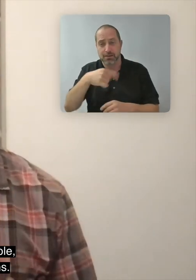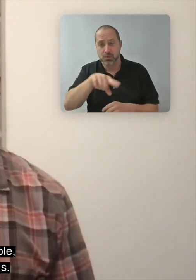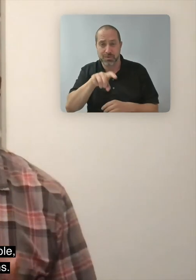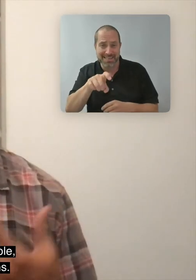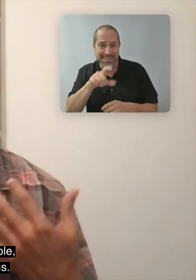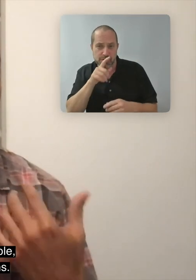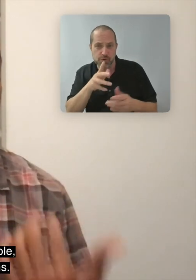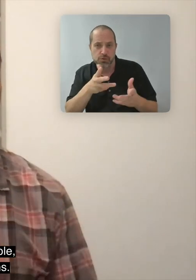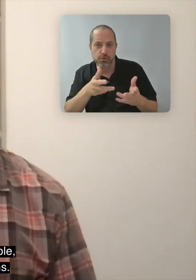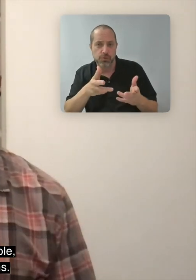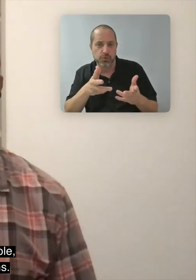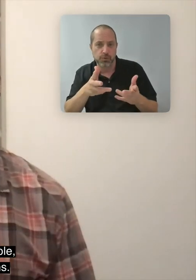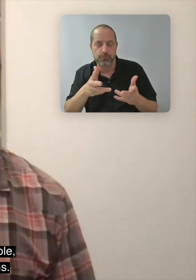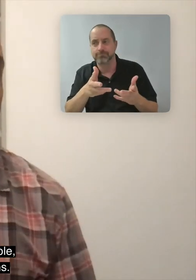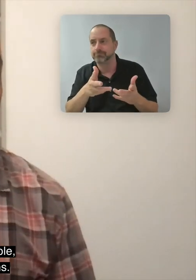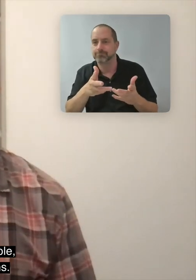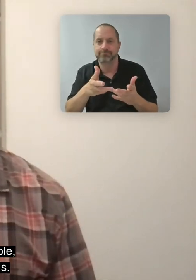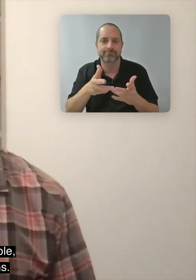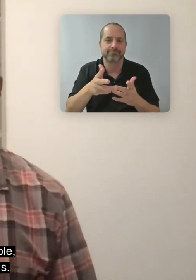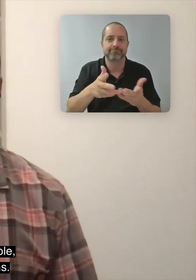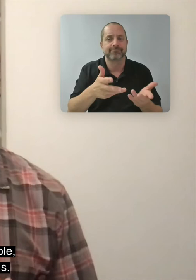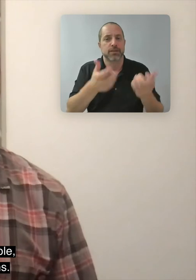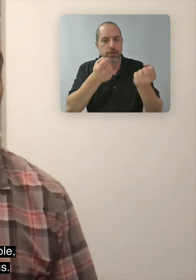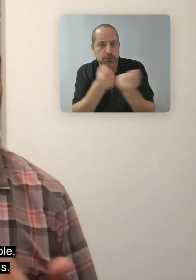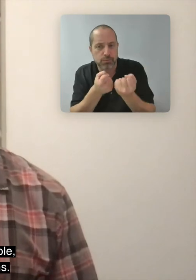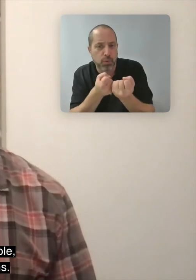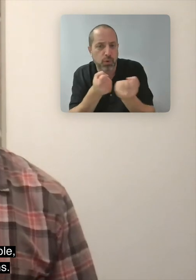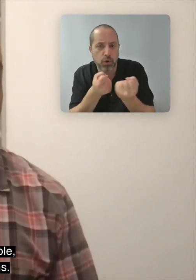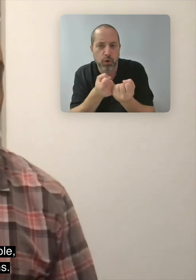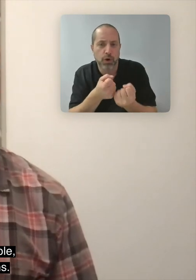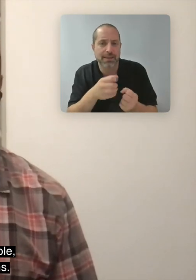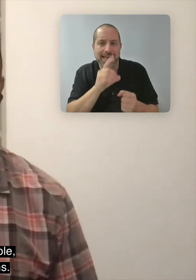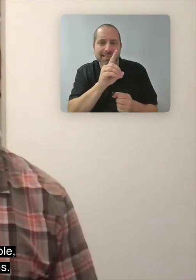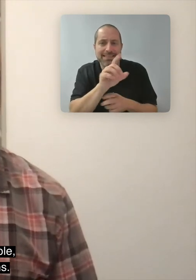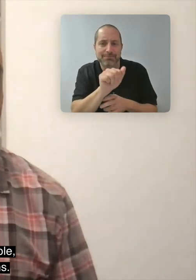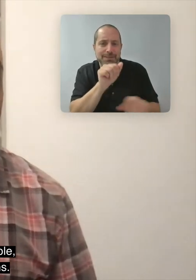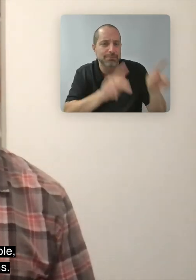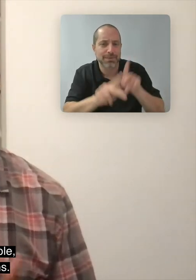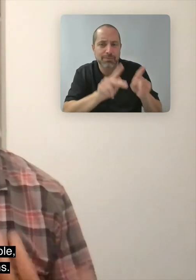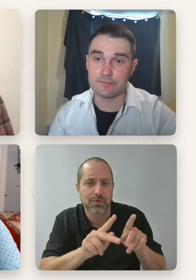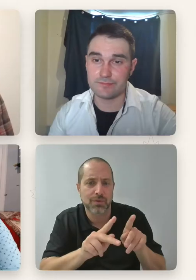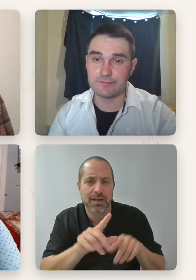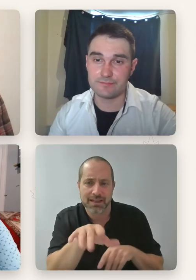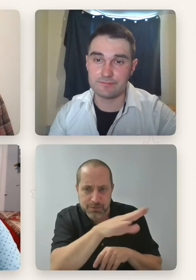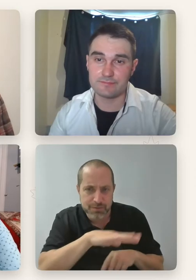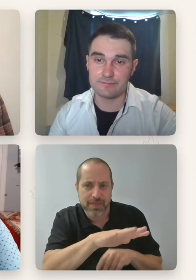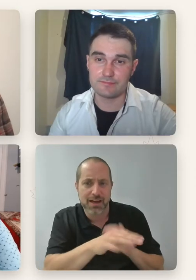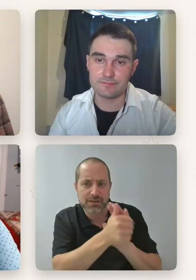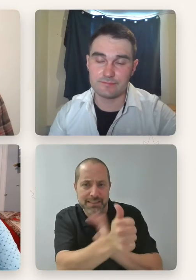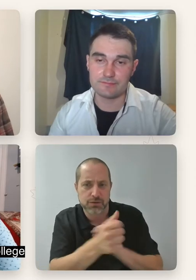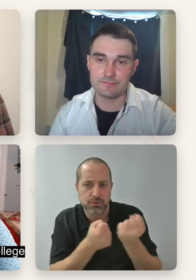pool of differently abled people, raising the expectations. As someone who's also an